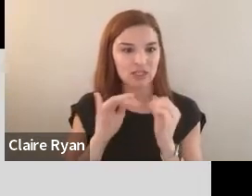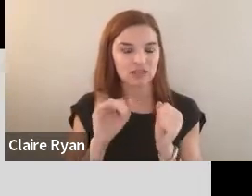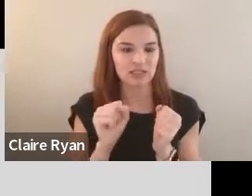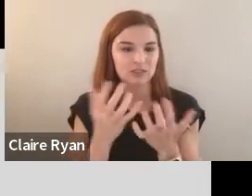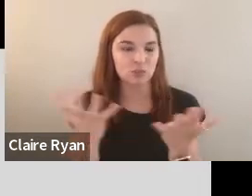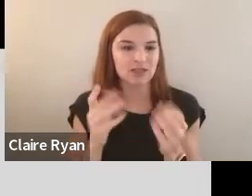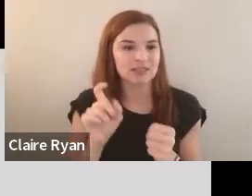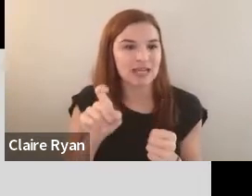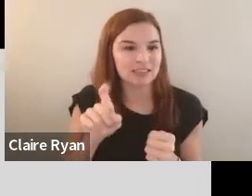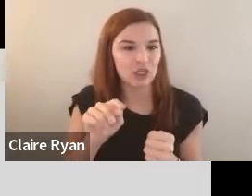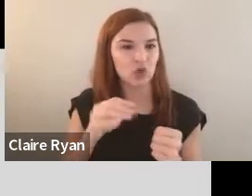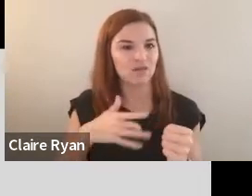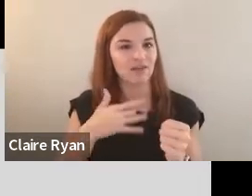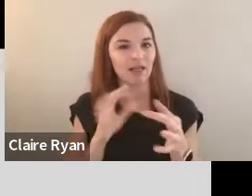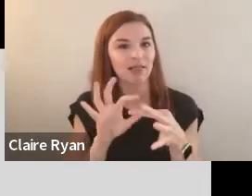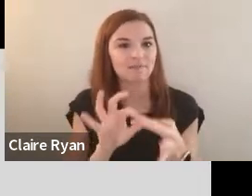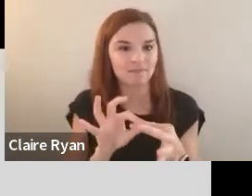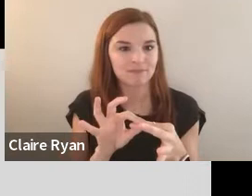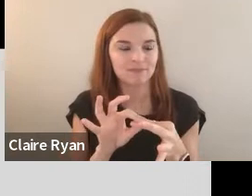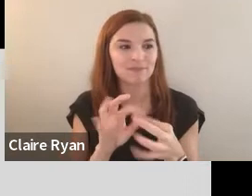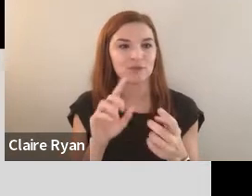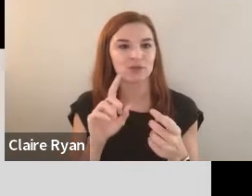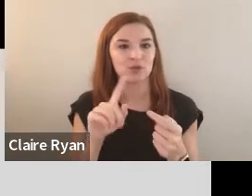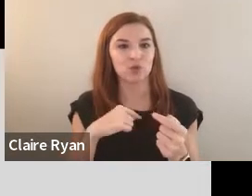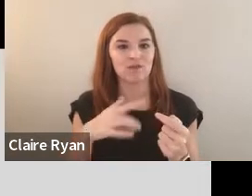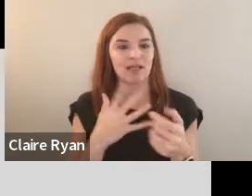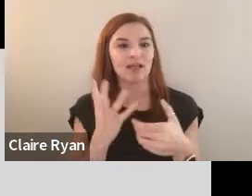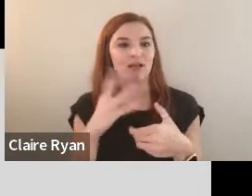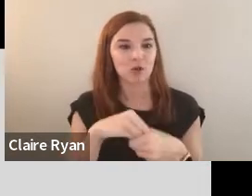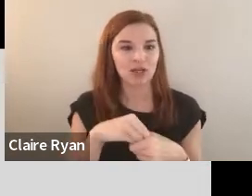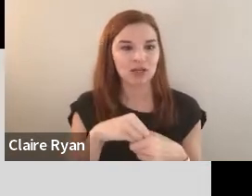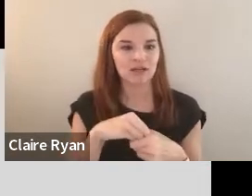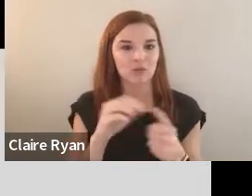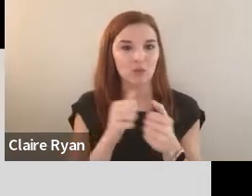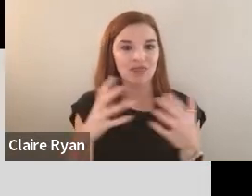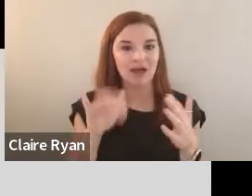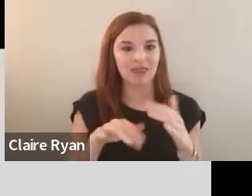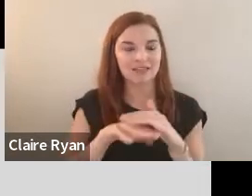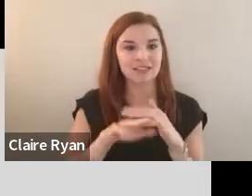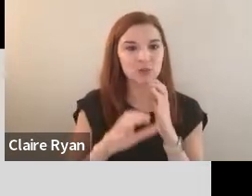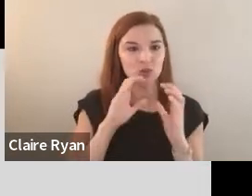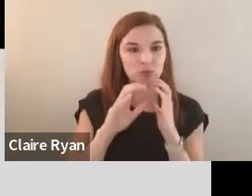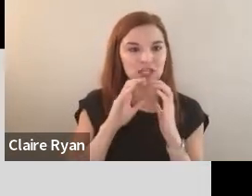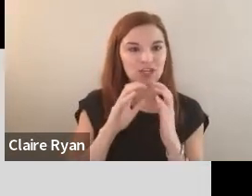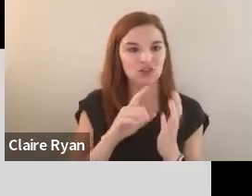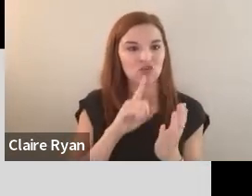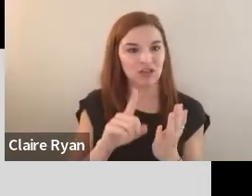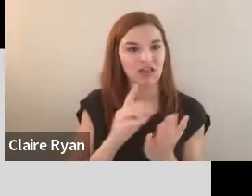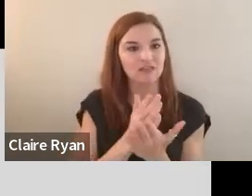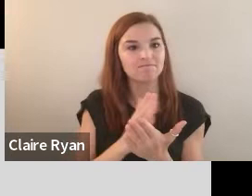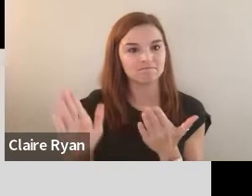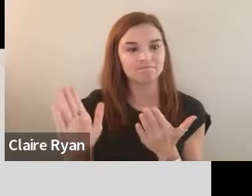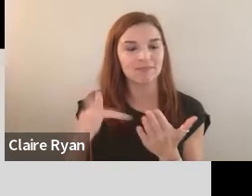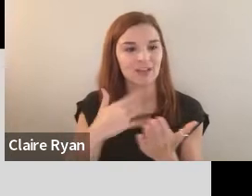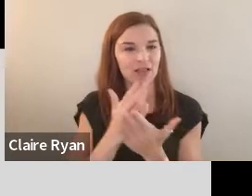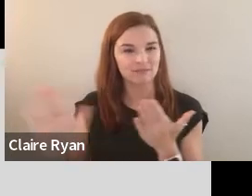with people, but then lacking communication access, and not feeling that connection with them anymore, not feeling that they've been included